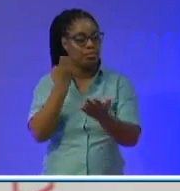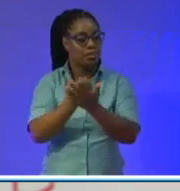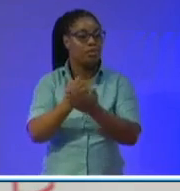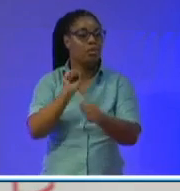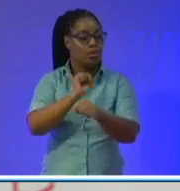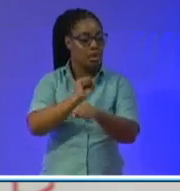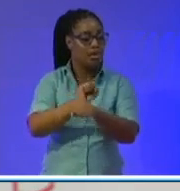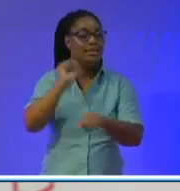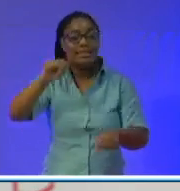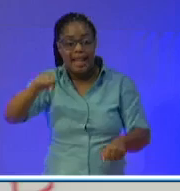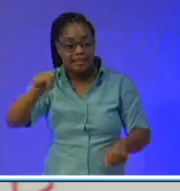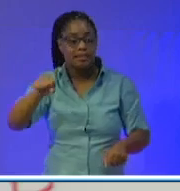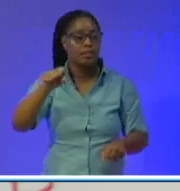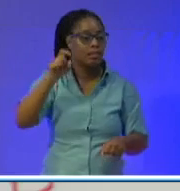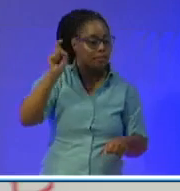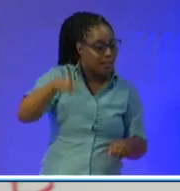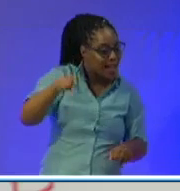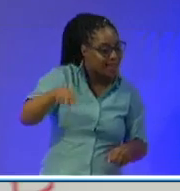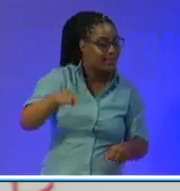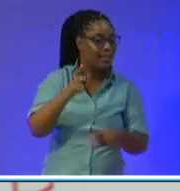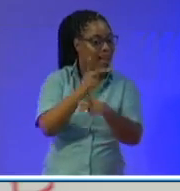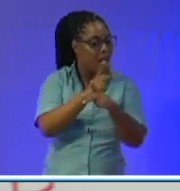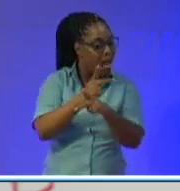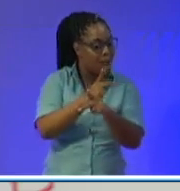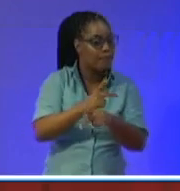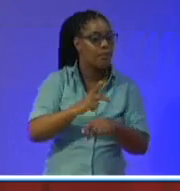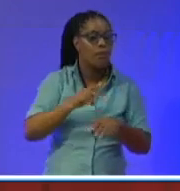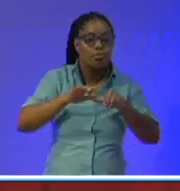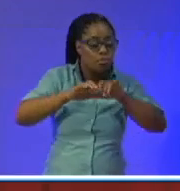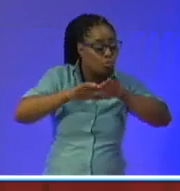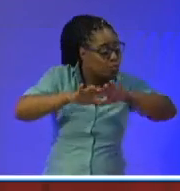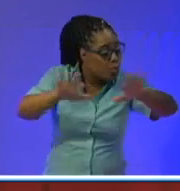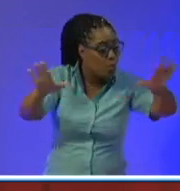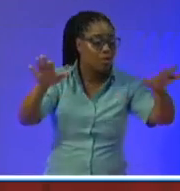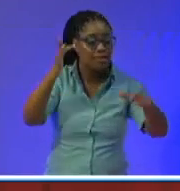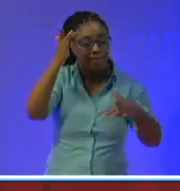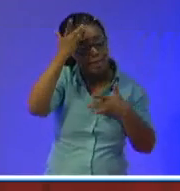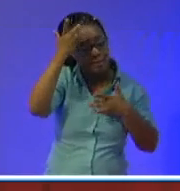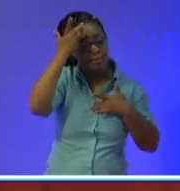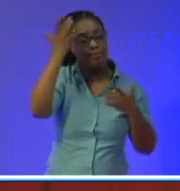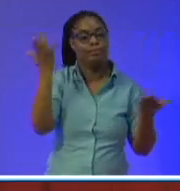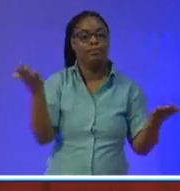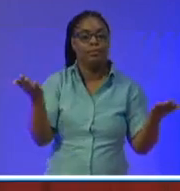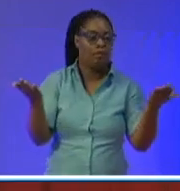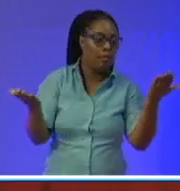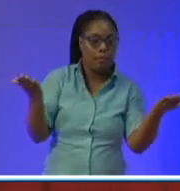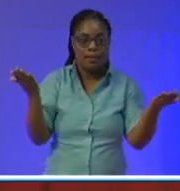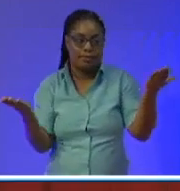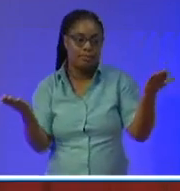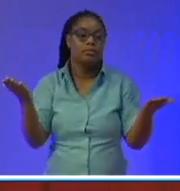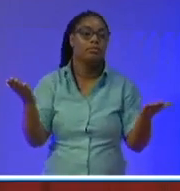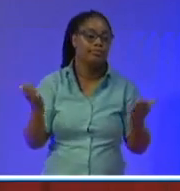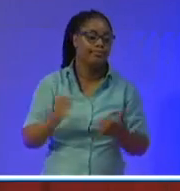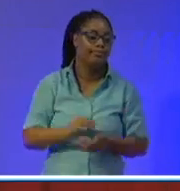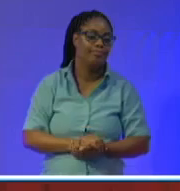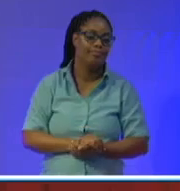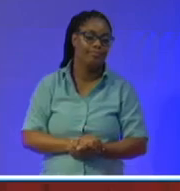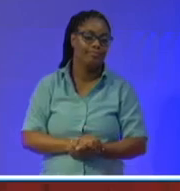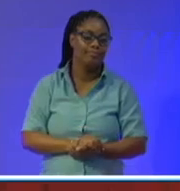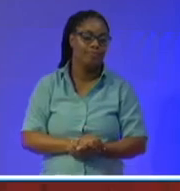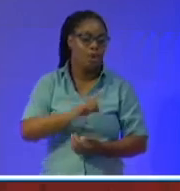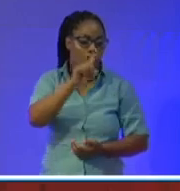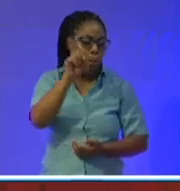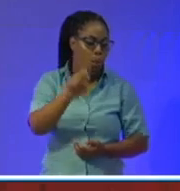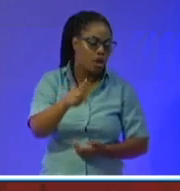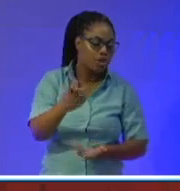up. I'm going to turn it back over to Mr. Alexander. All right, but we'll take a question that I would have received from Guardian Media